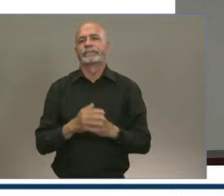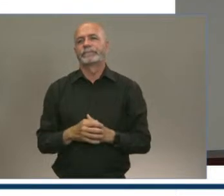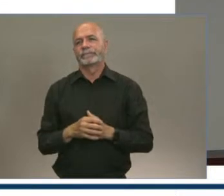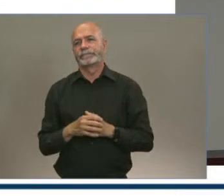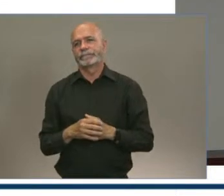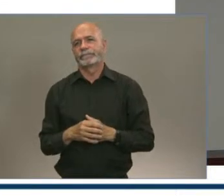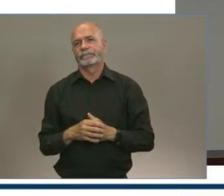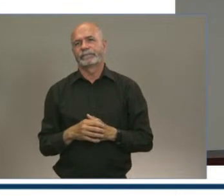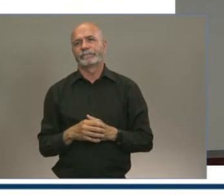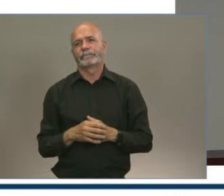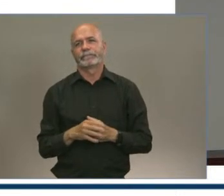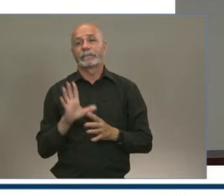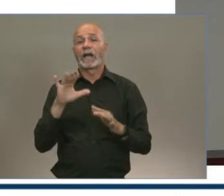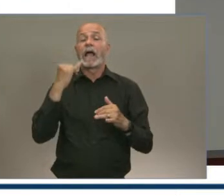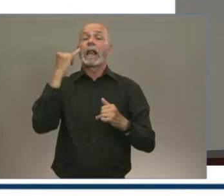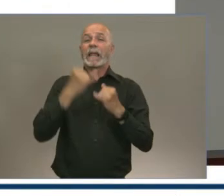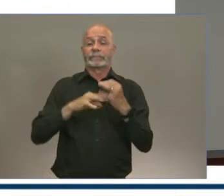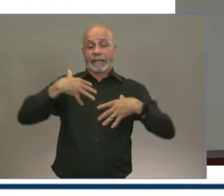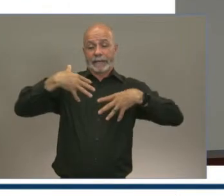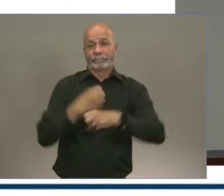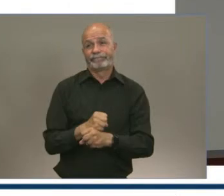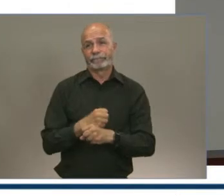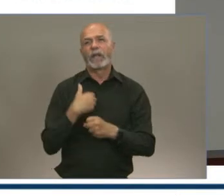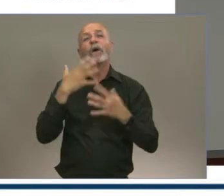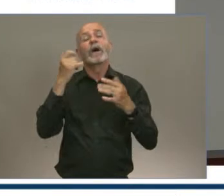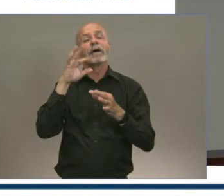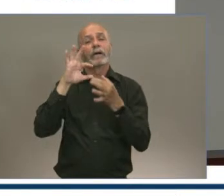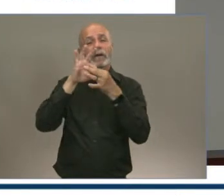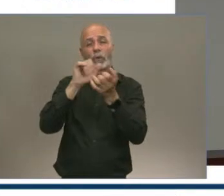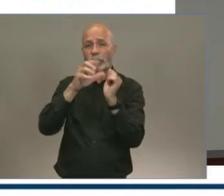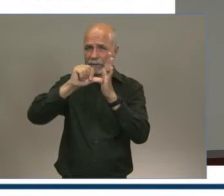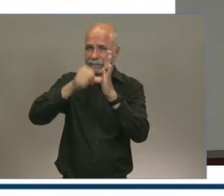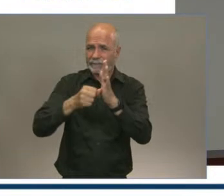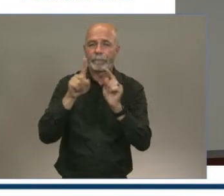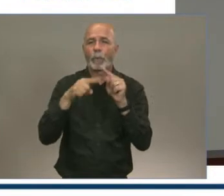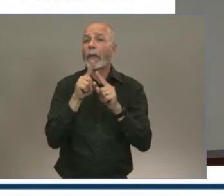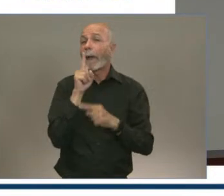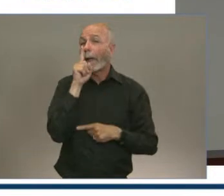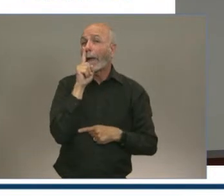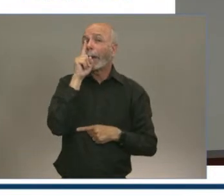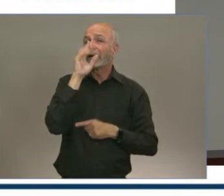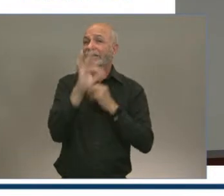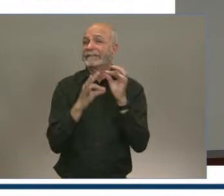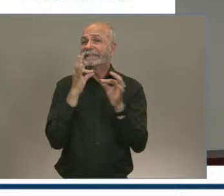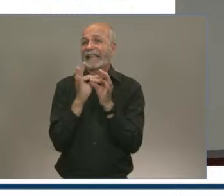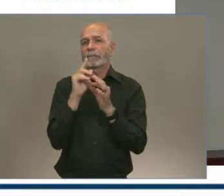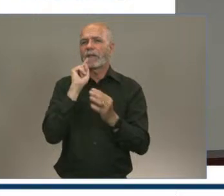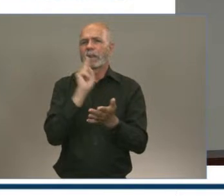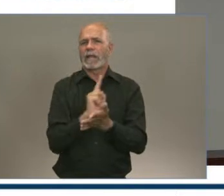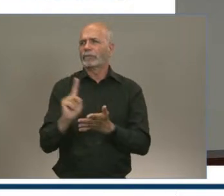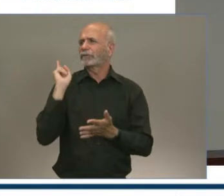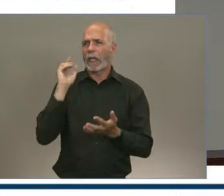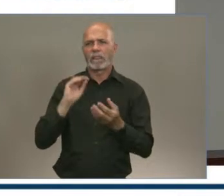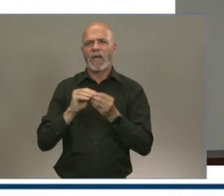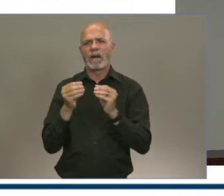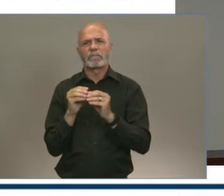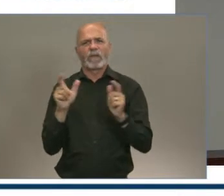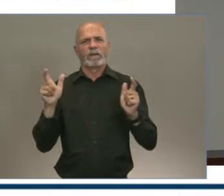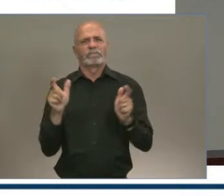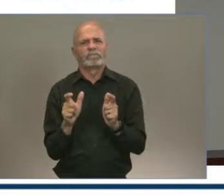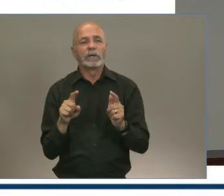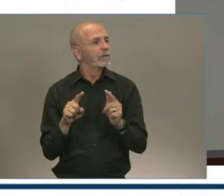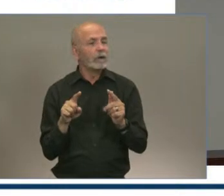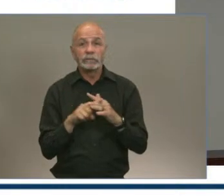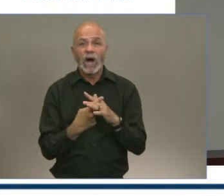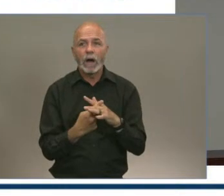by circling back to testing. Our testing numbers have rebounded since last week, and I appreciate everyone who has gone to a testing